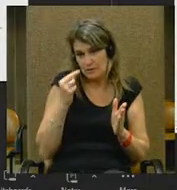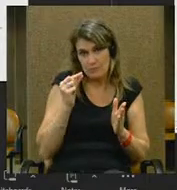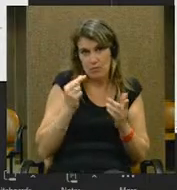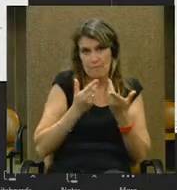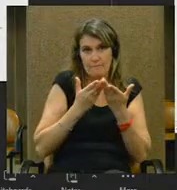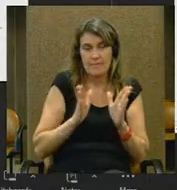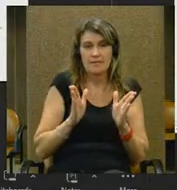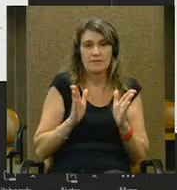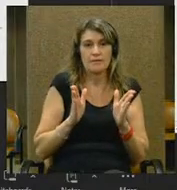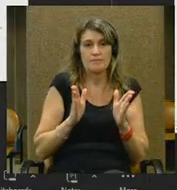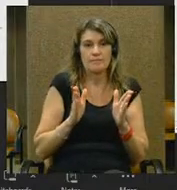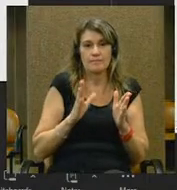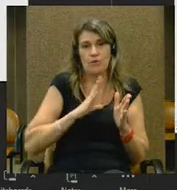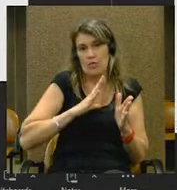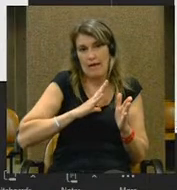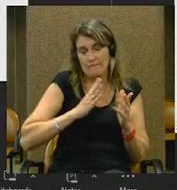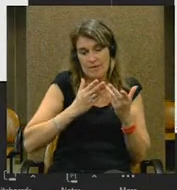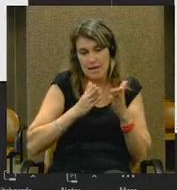terms of making this work.